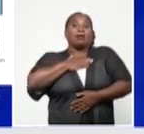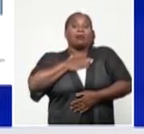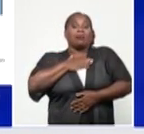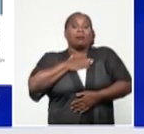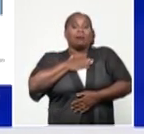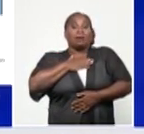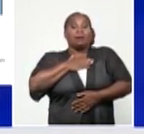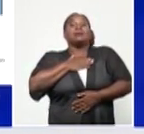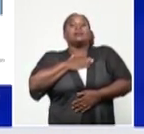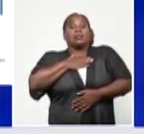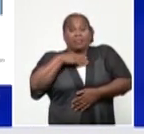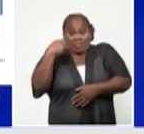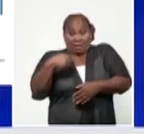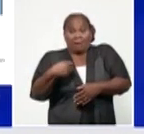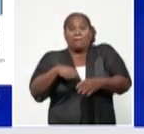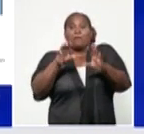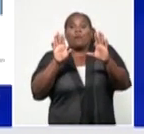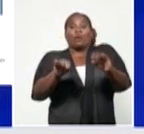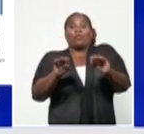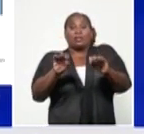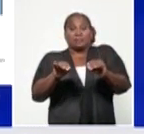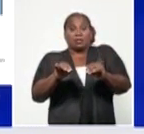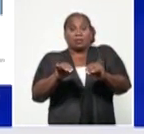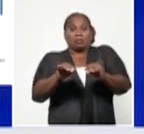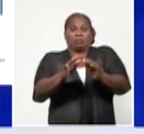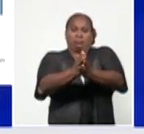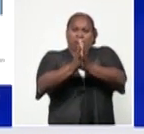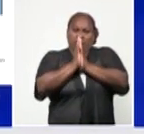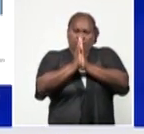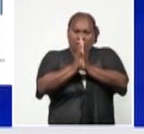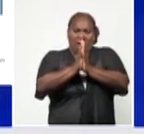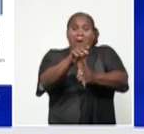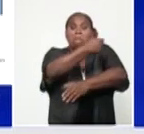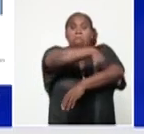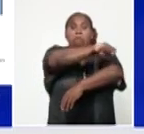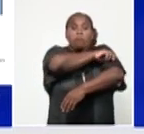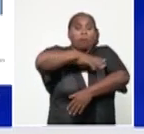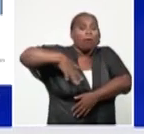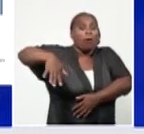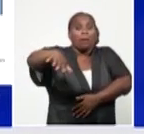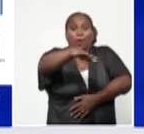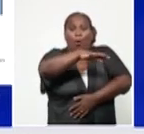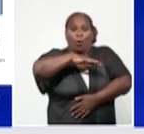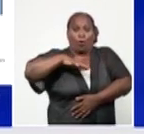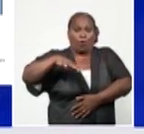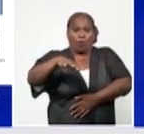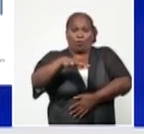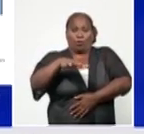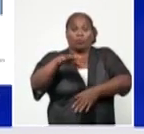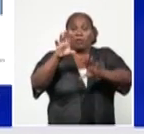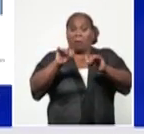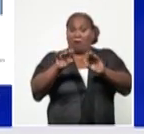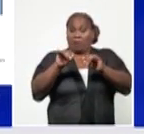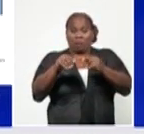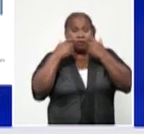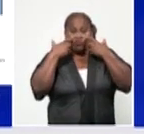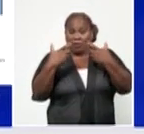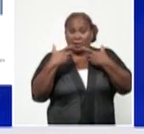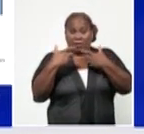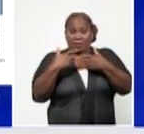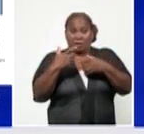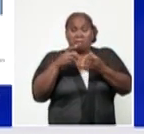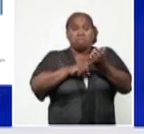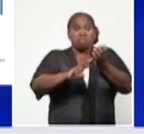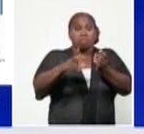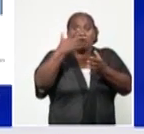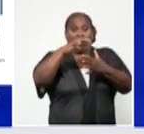This is why we are reiterating to all Cubans, although I've spoken mostly about the 2 provinces facing the most